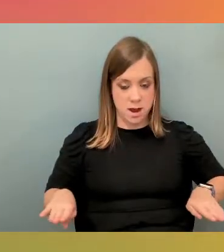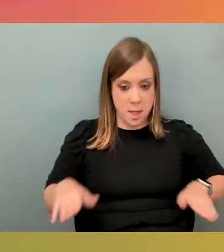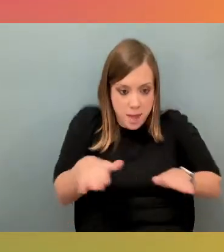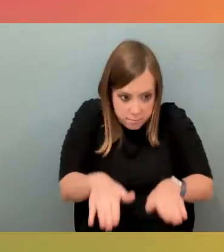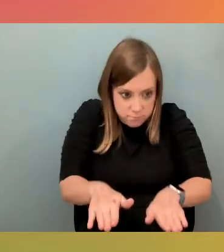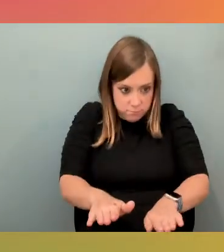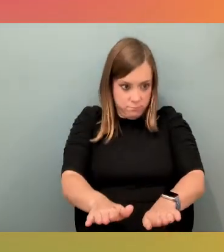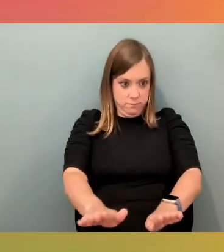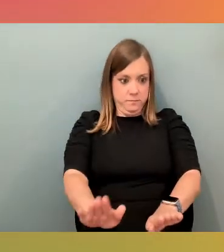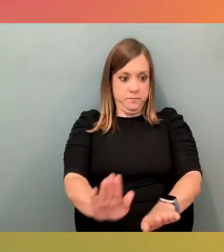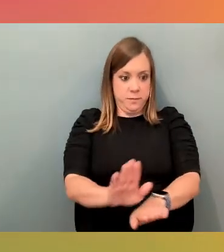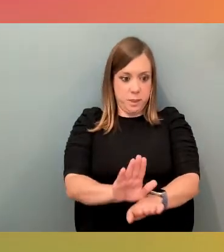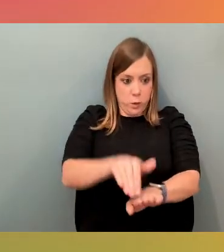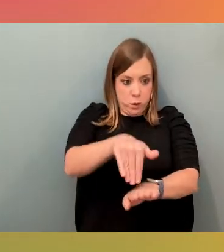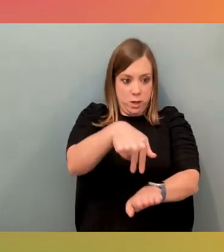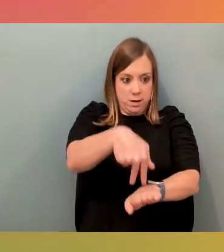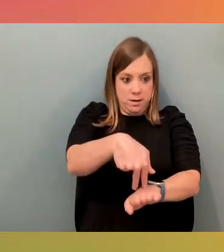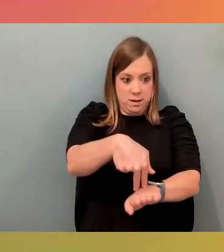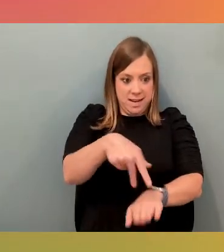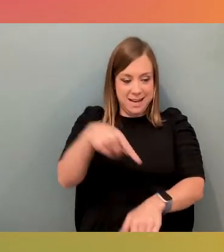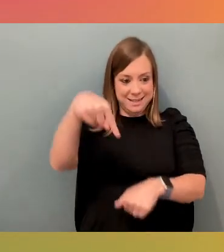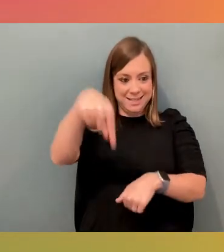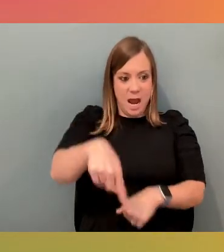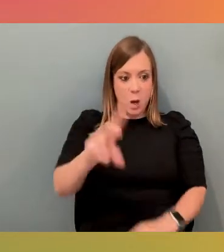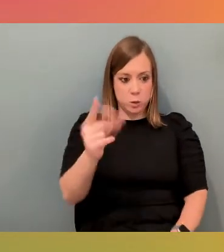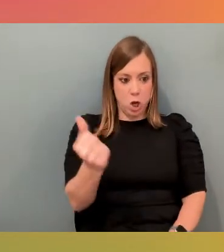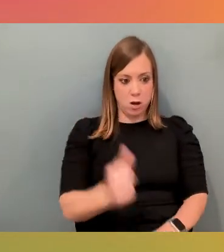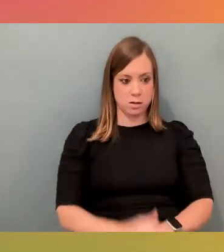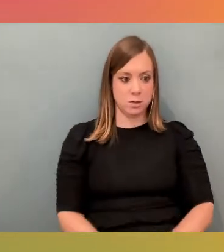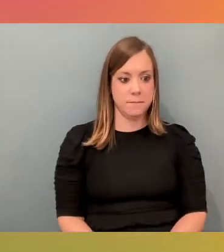to downward facing dog. We're here for 3 breaths.